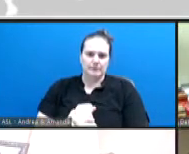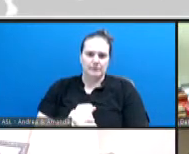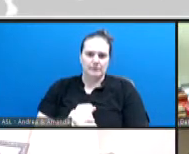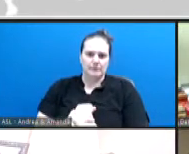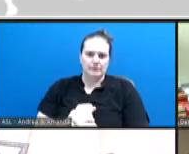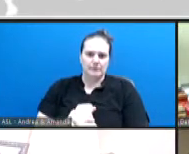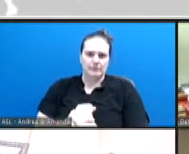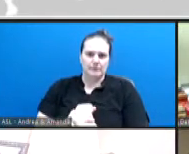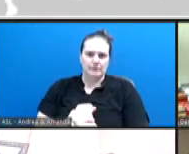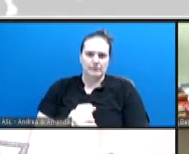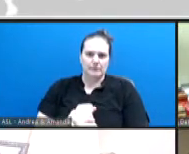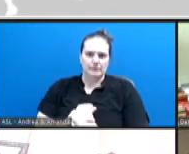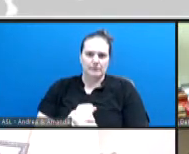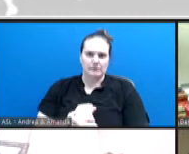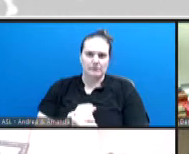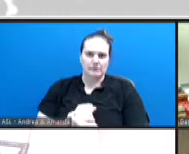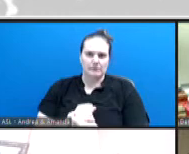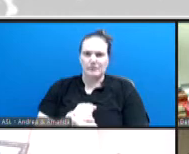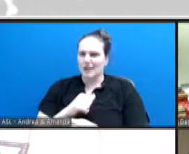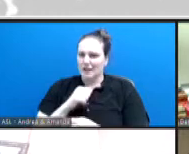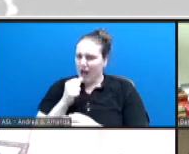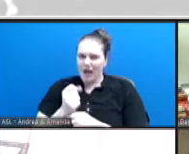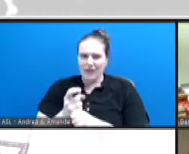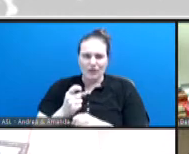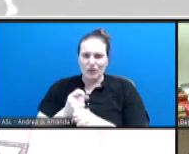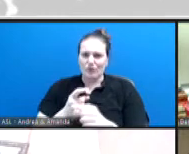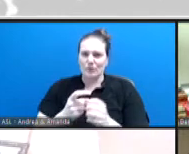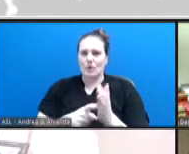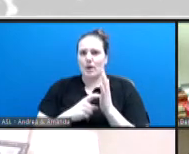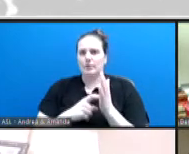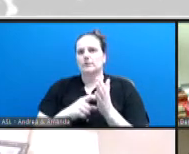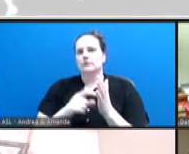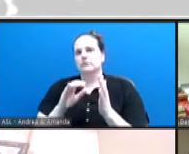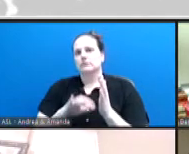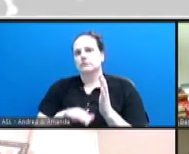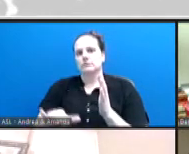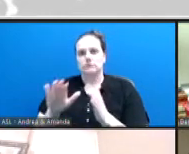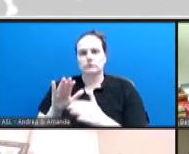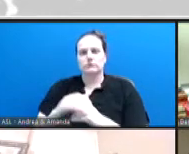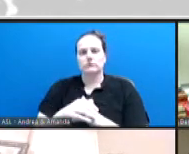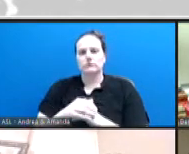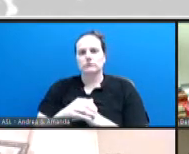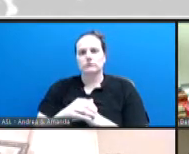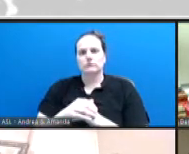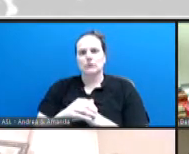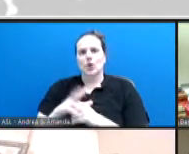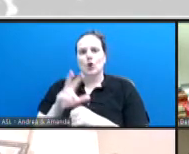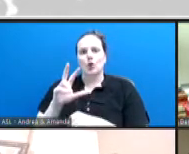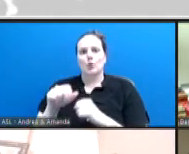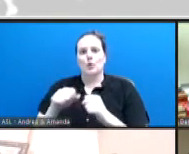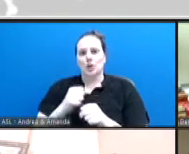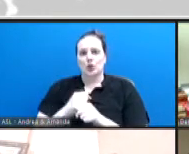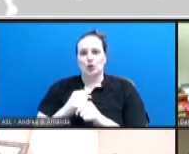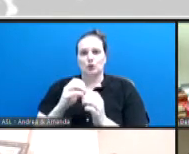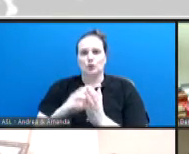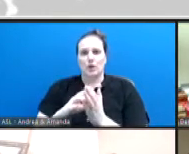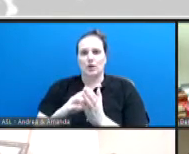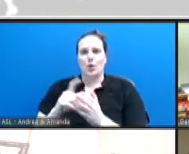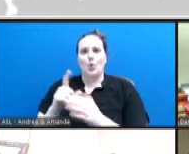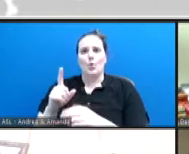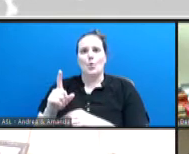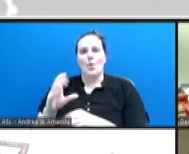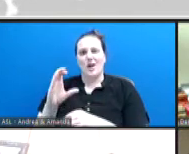It's not a yearly requirement, but I would say just, you know, it's a, kind of in 3-year chunks, but just say 100 for the